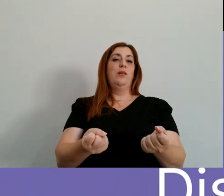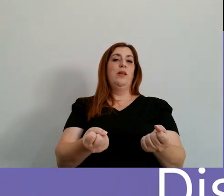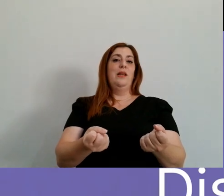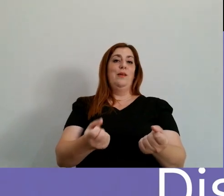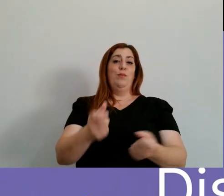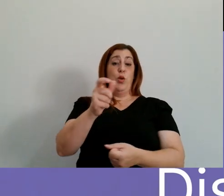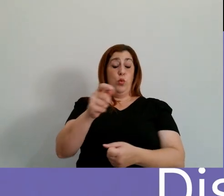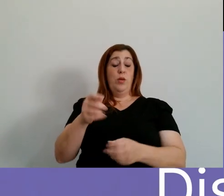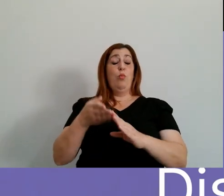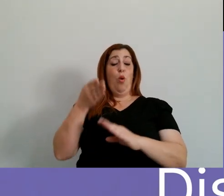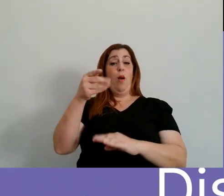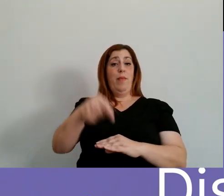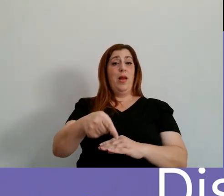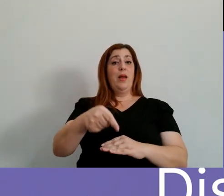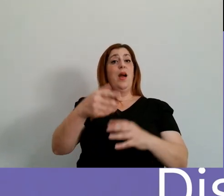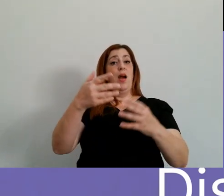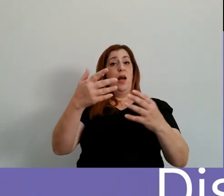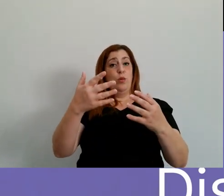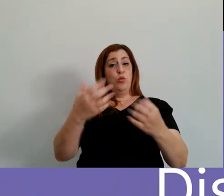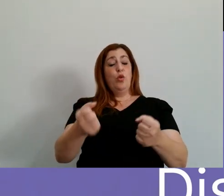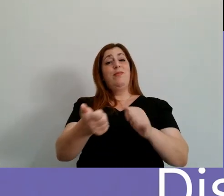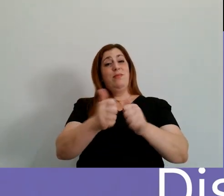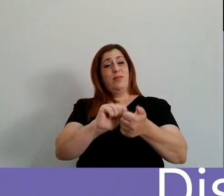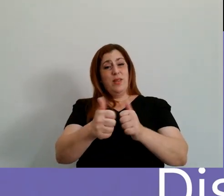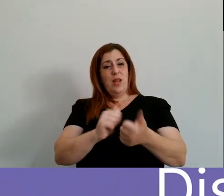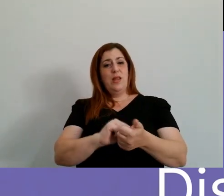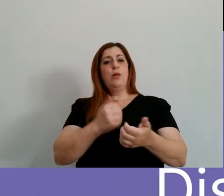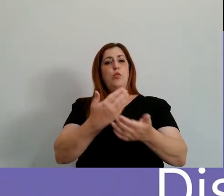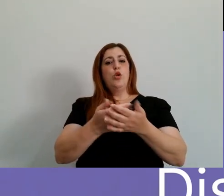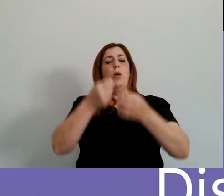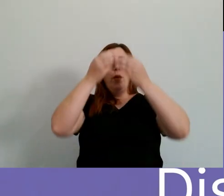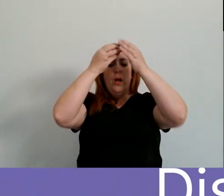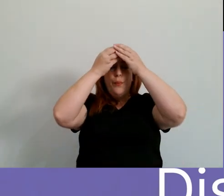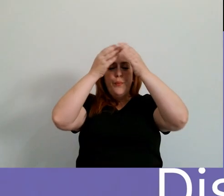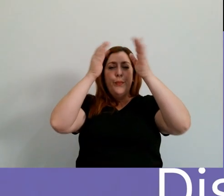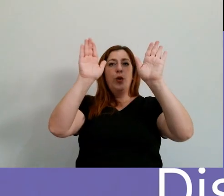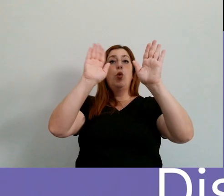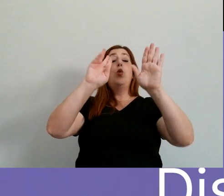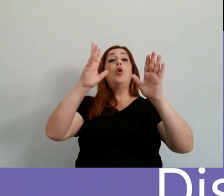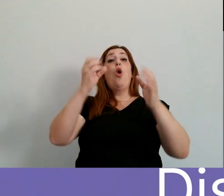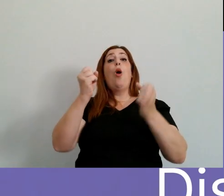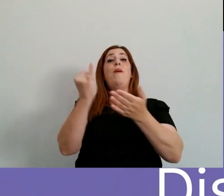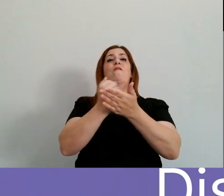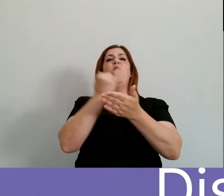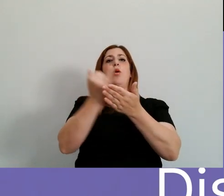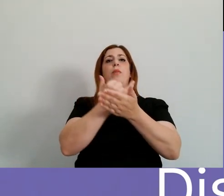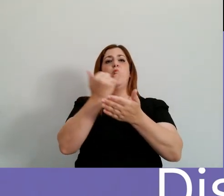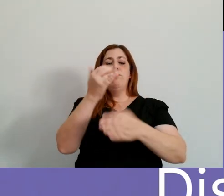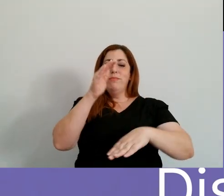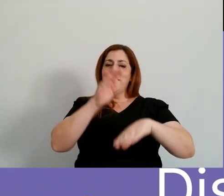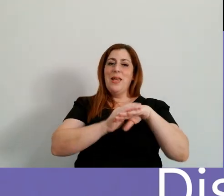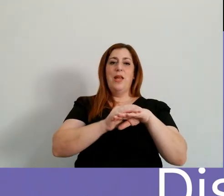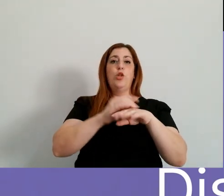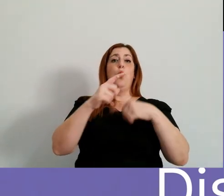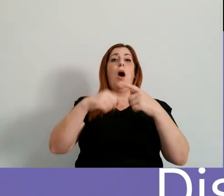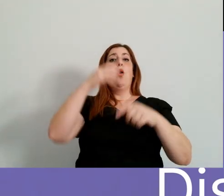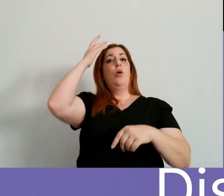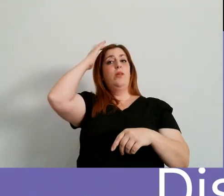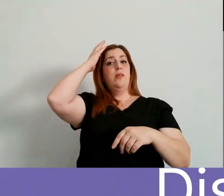person going there to be able to be open, especially, and have the most information regarding